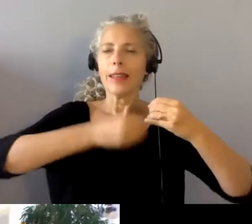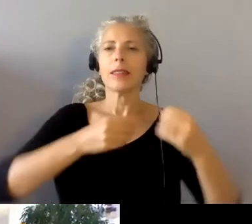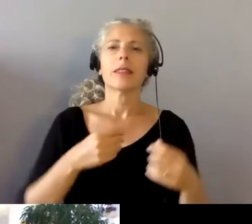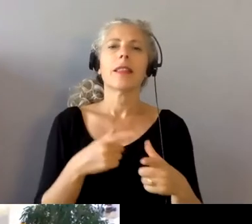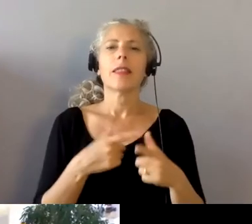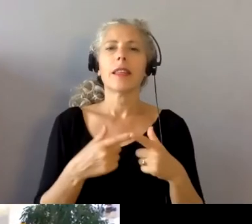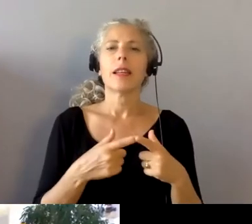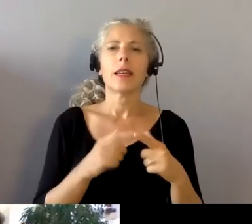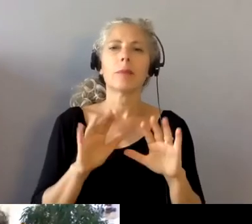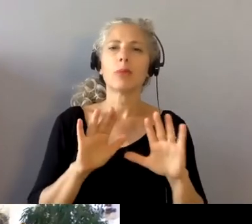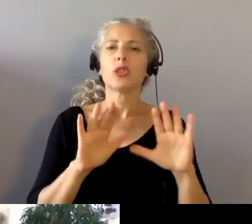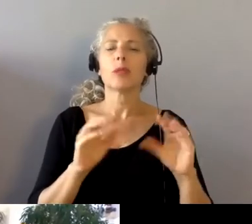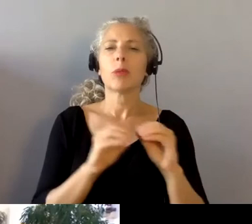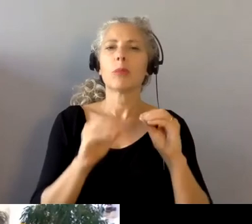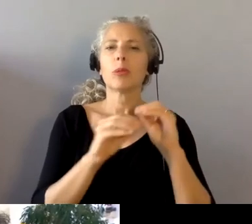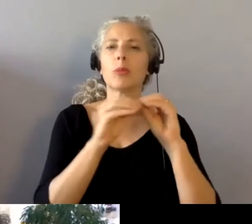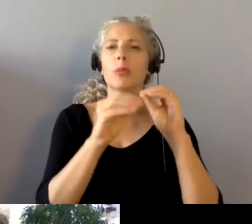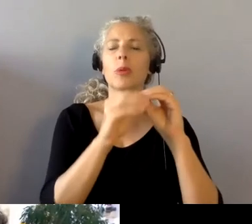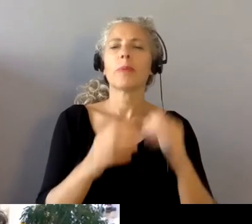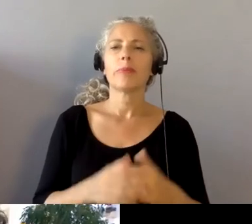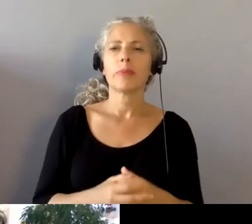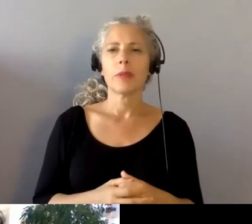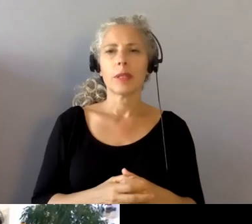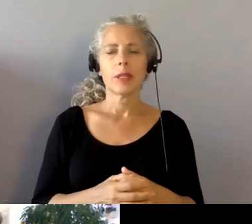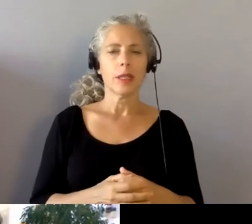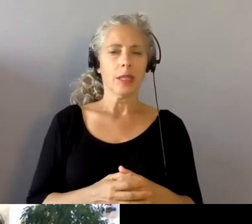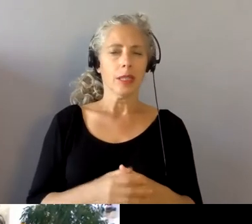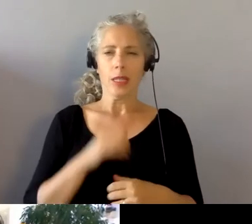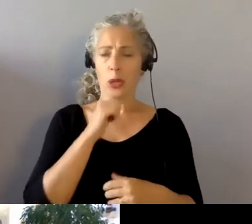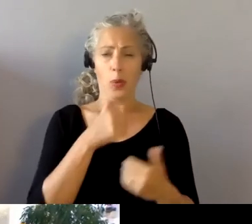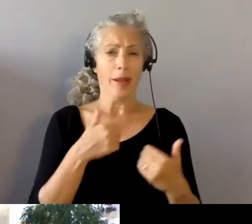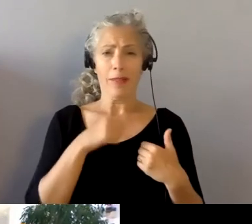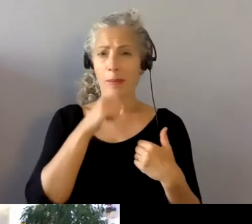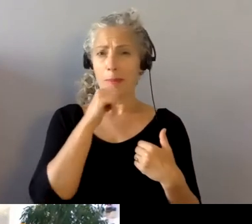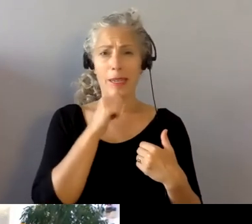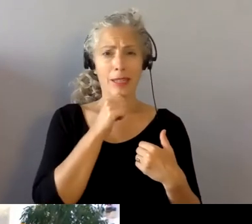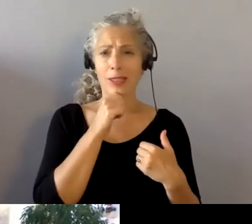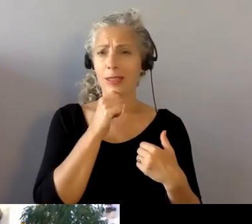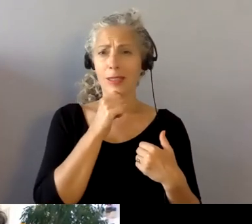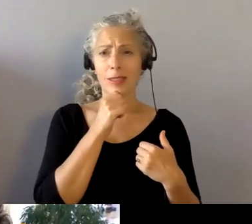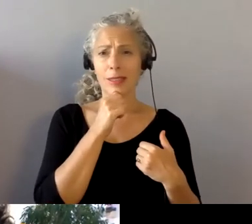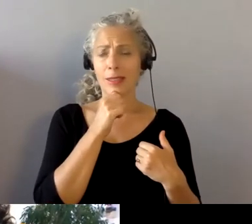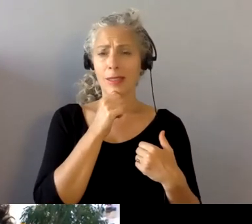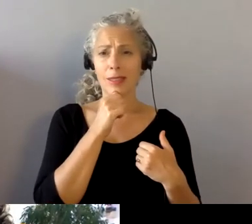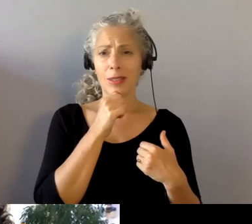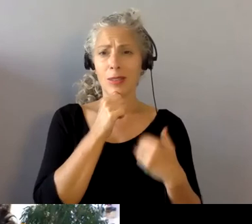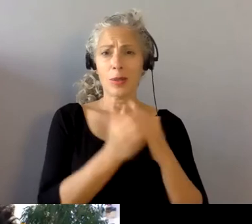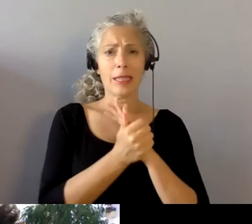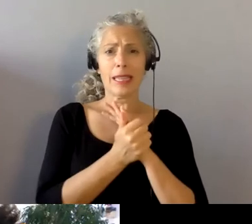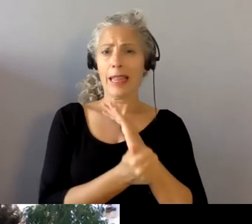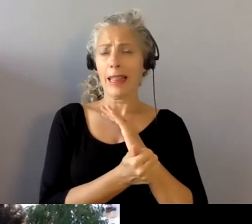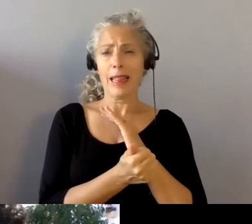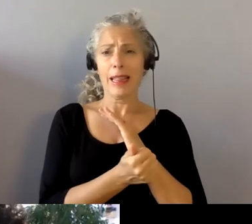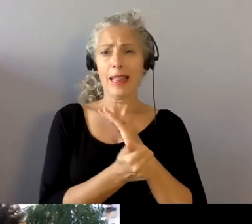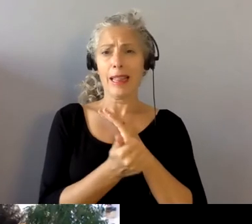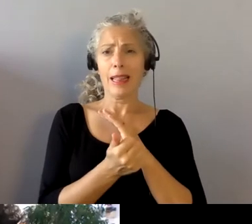that. I was saying earlier today, I don't have the patience or capability. I don't even know who